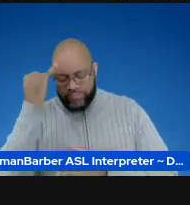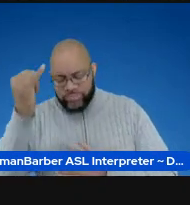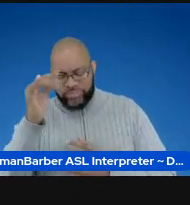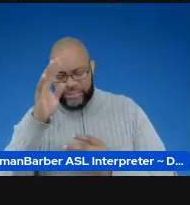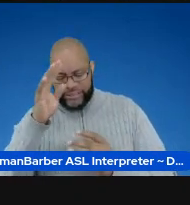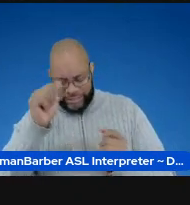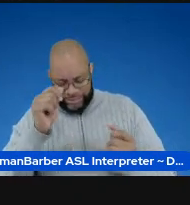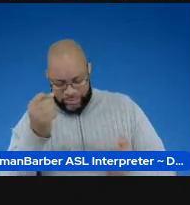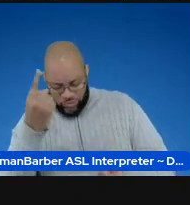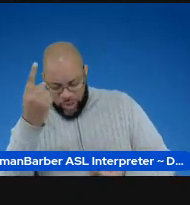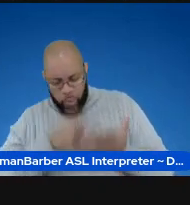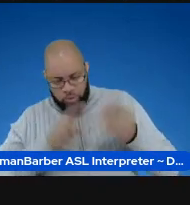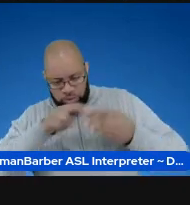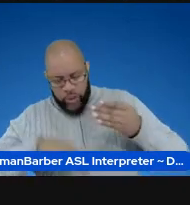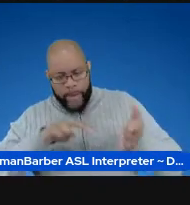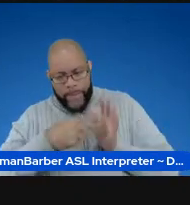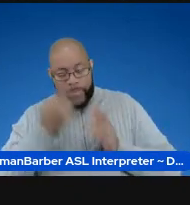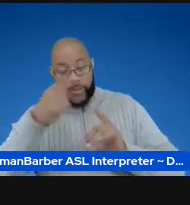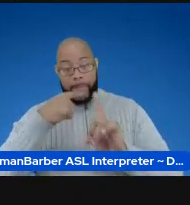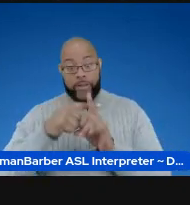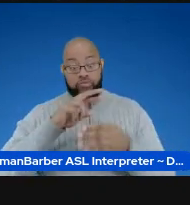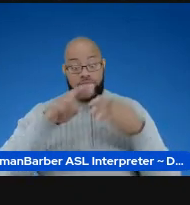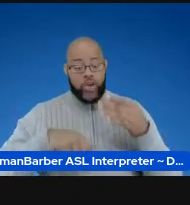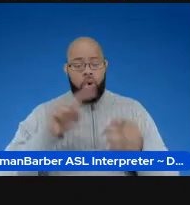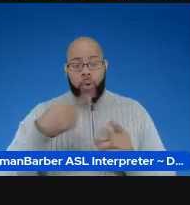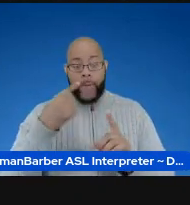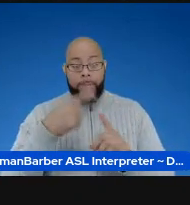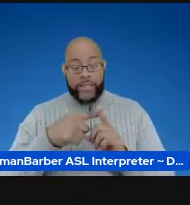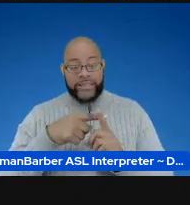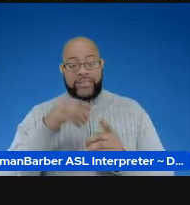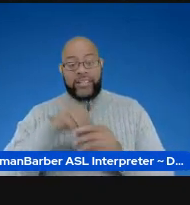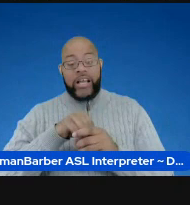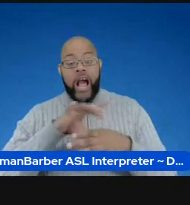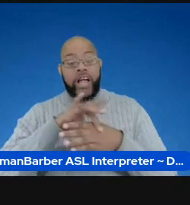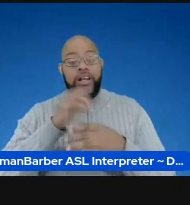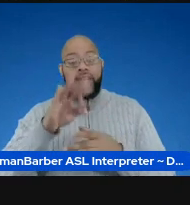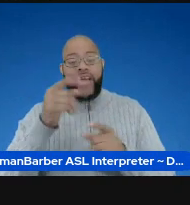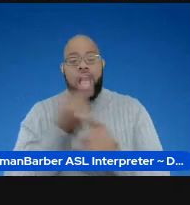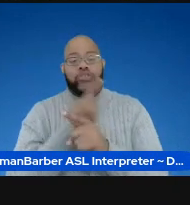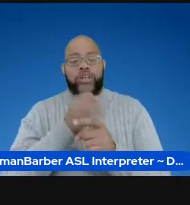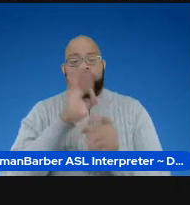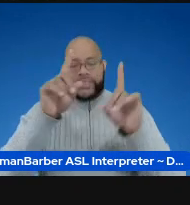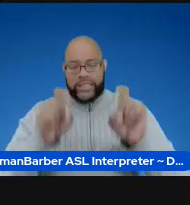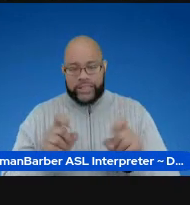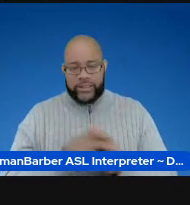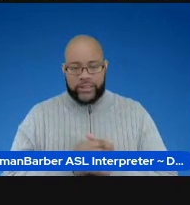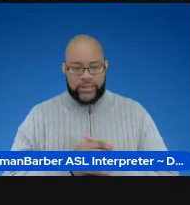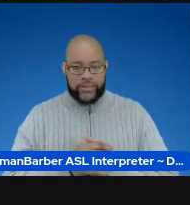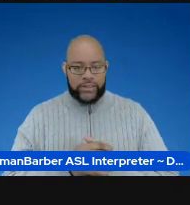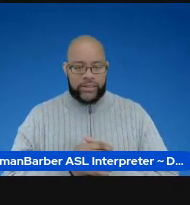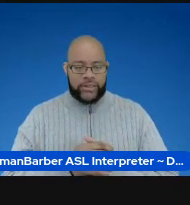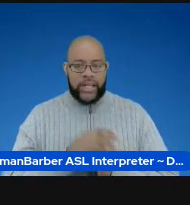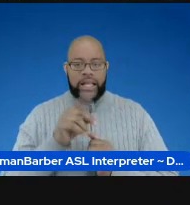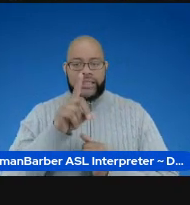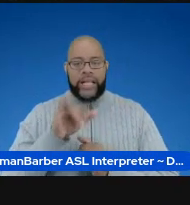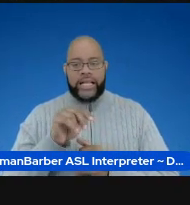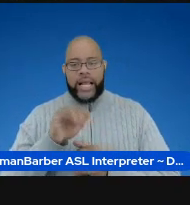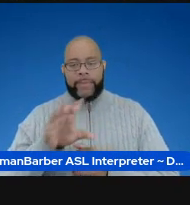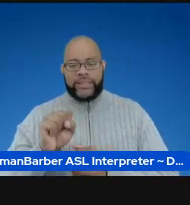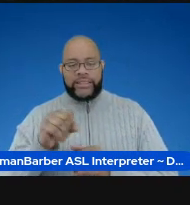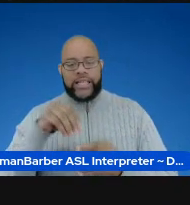means, because a positive result is only positive in the context of the accuracy of the test and the dynamics in the